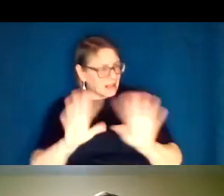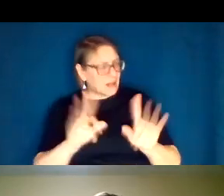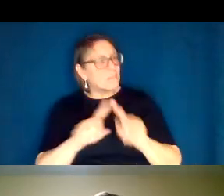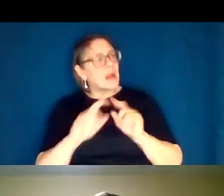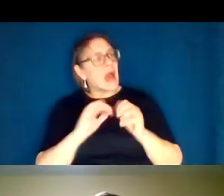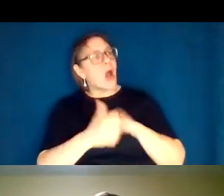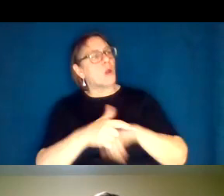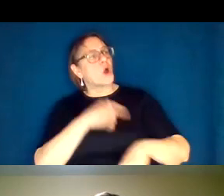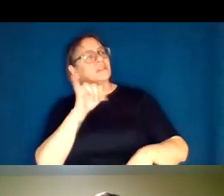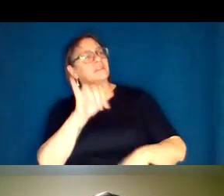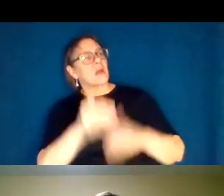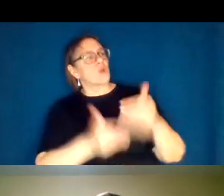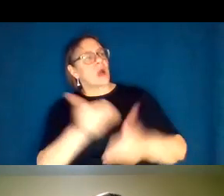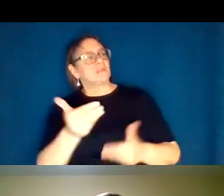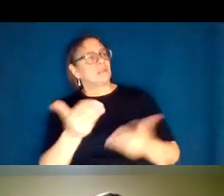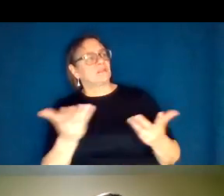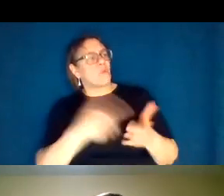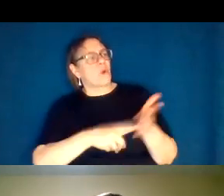what does that process entail?